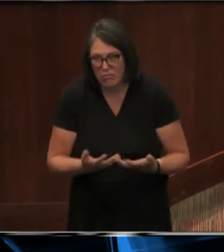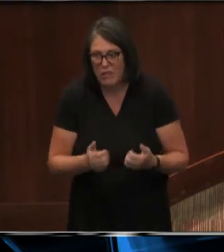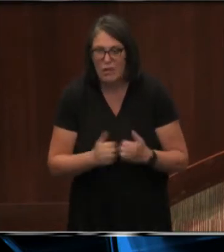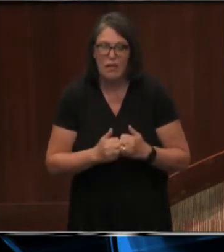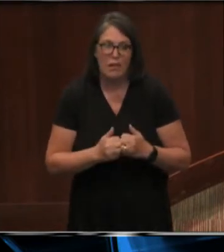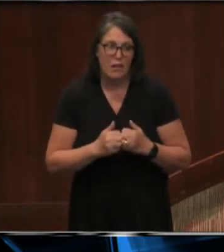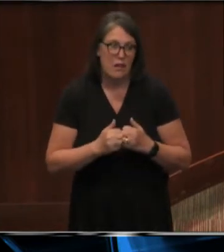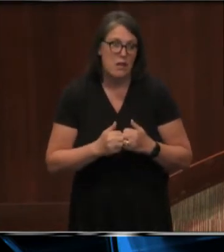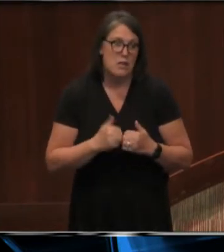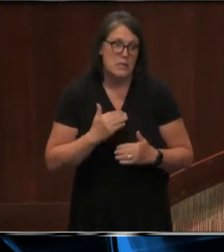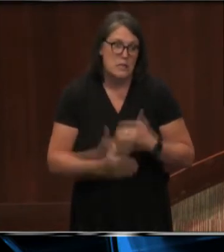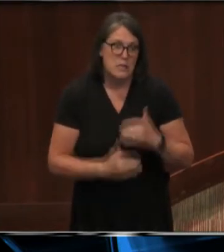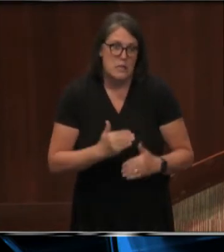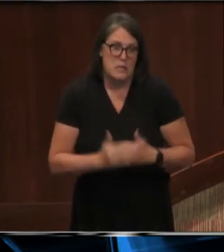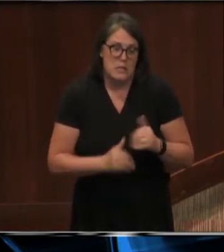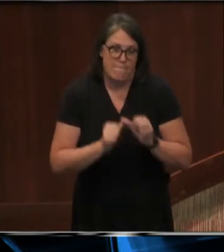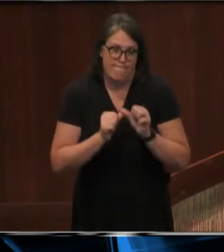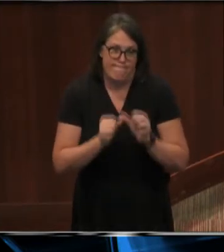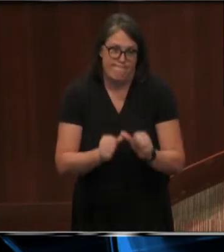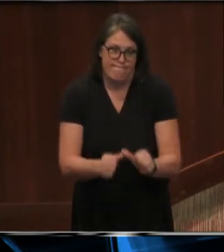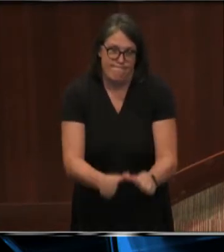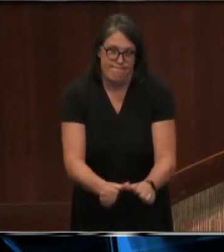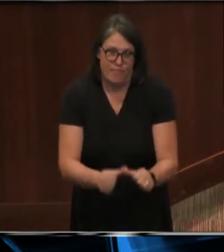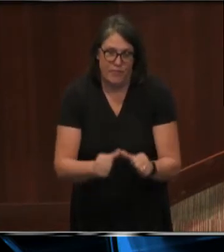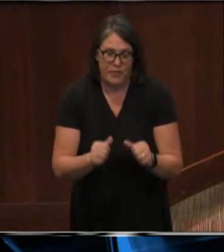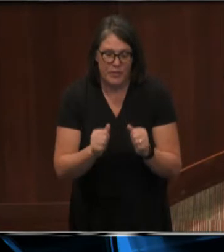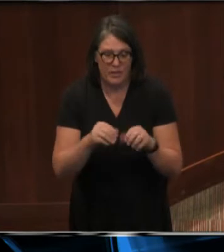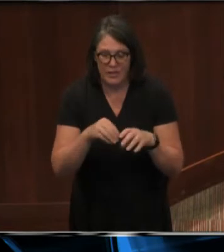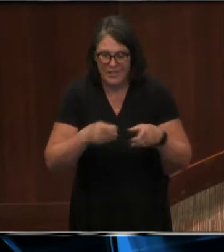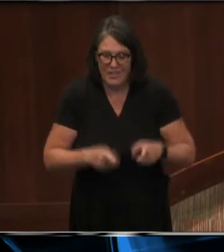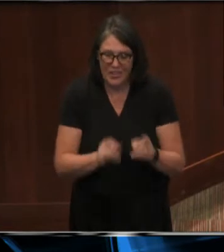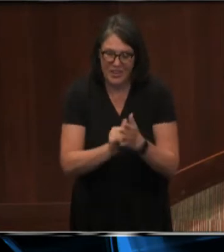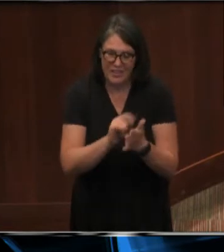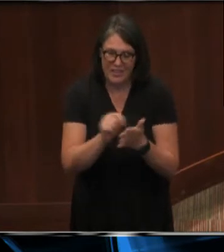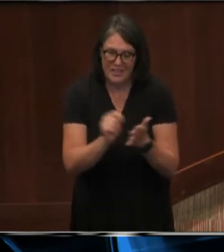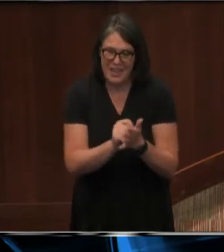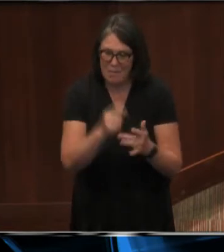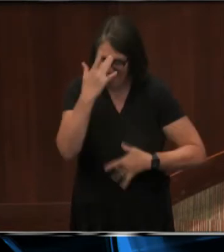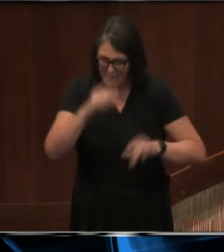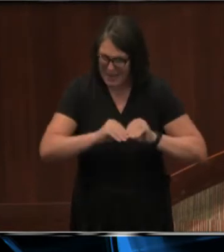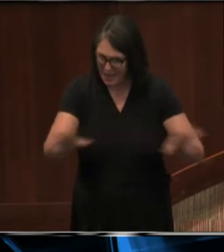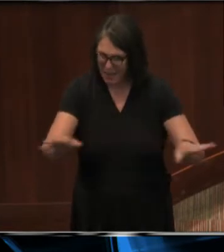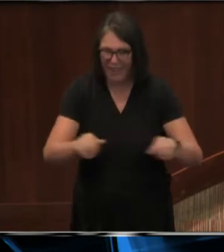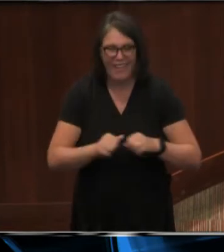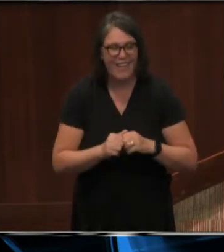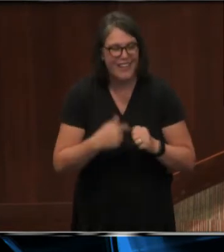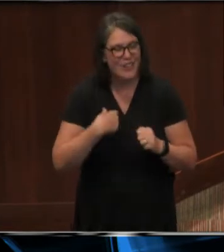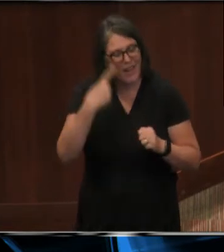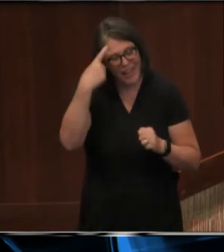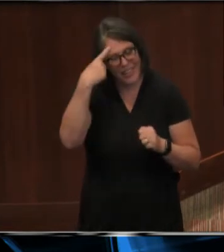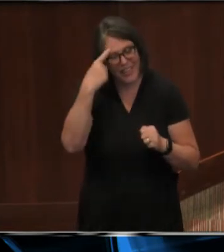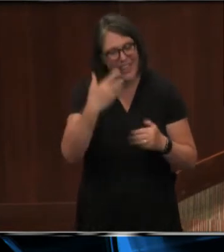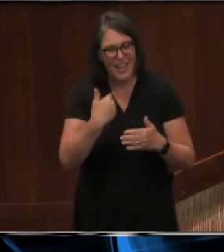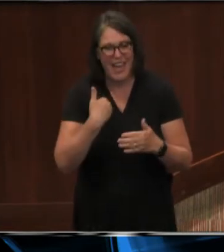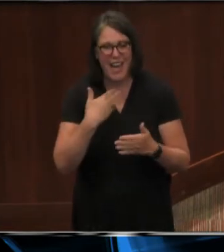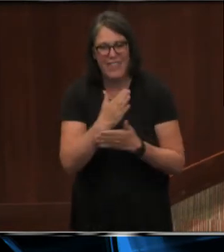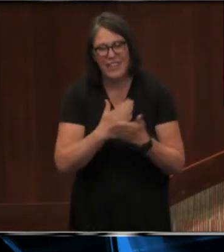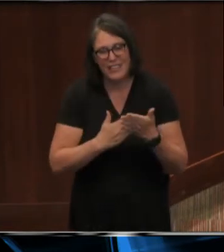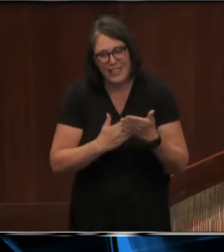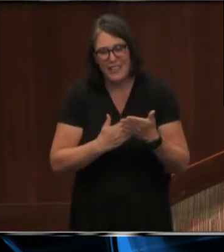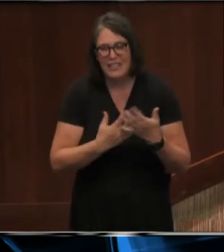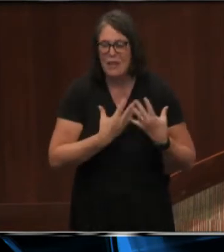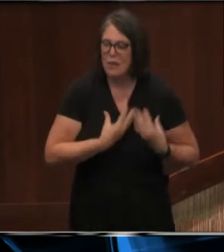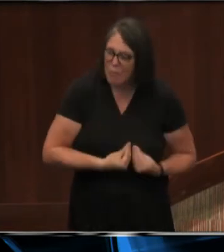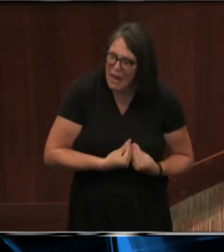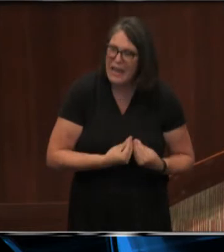we have to maintain in this era of our pandemic. And so I think that having some compassion with the